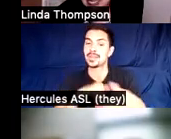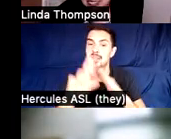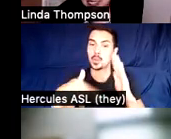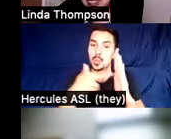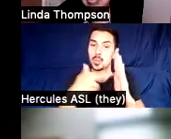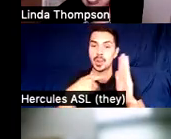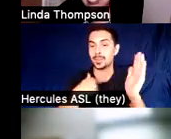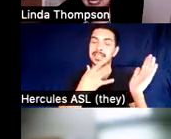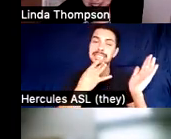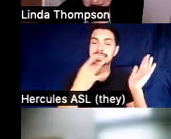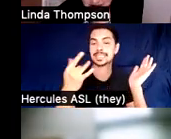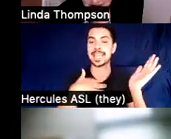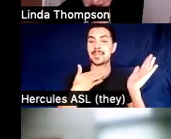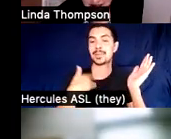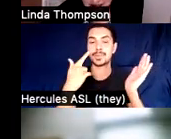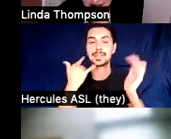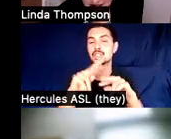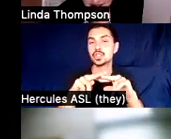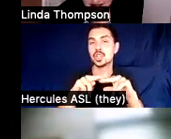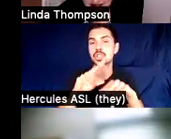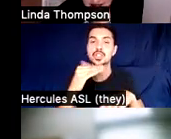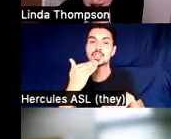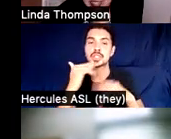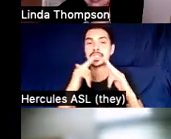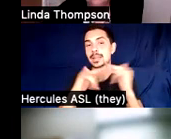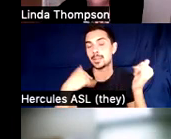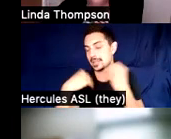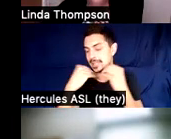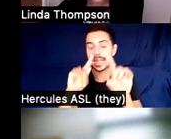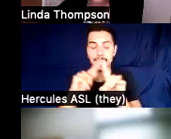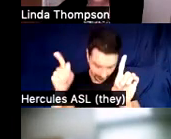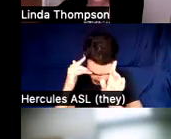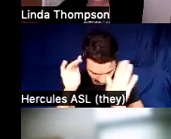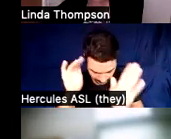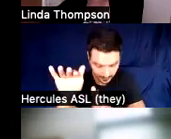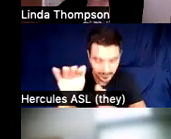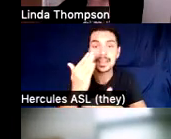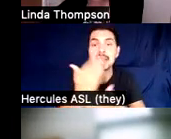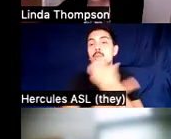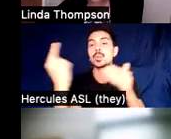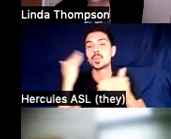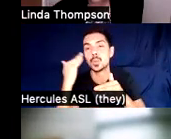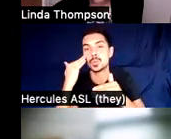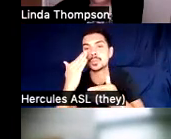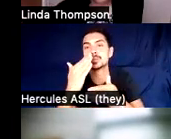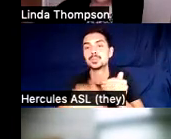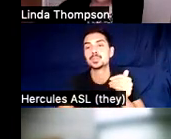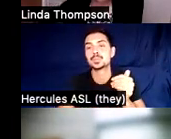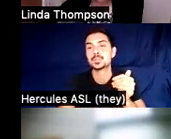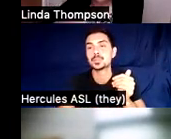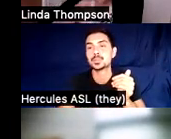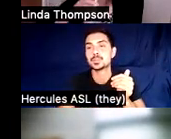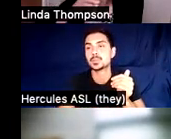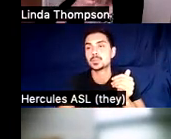at the same time. Mwah. Okay, so everybody knows, probably everybody knows that when you pick